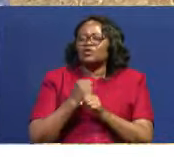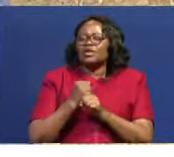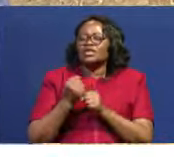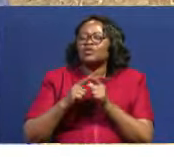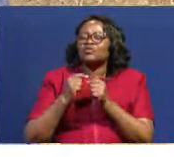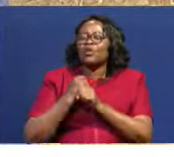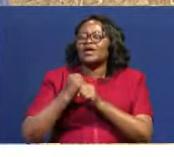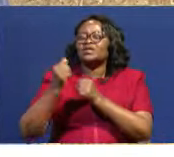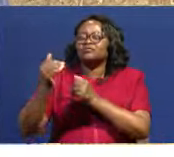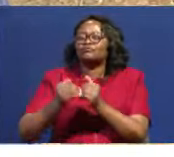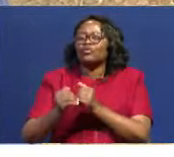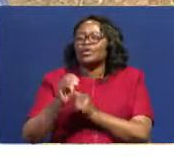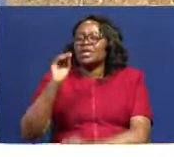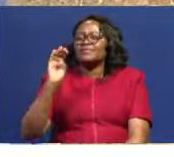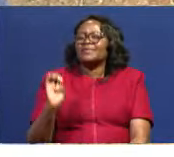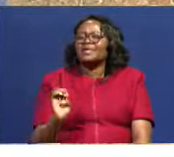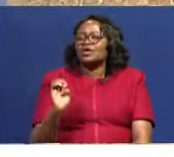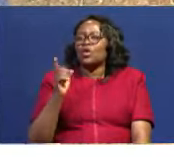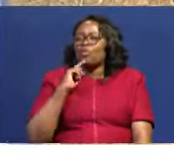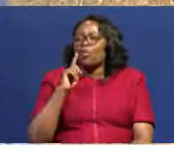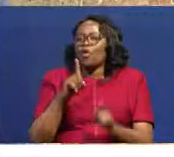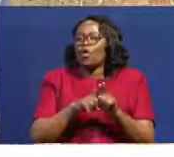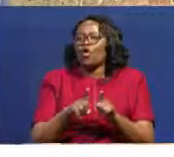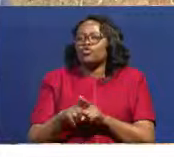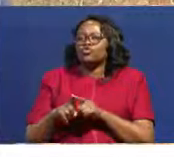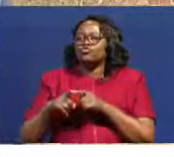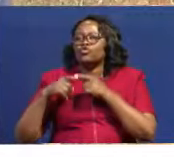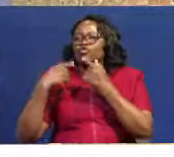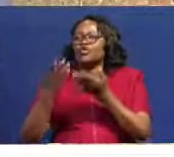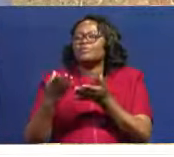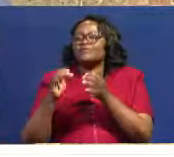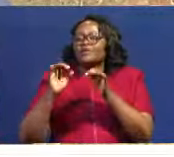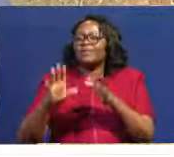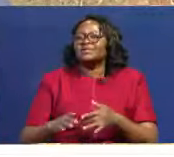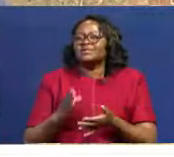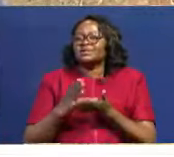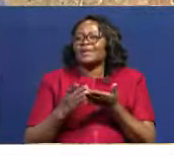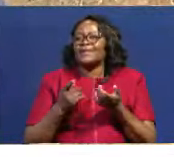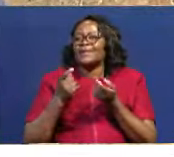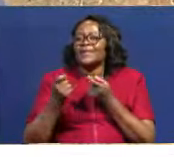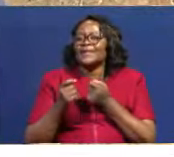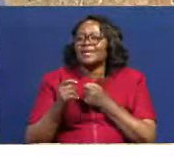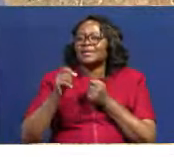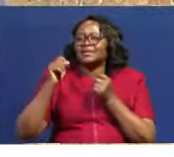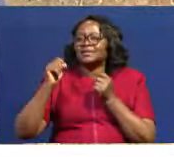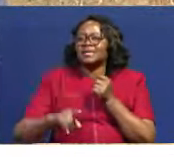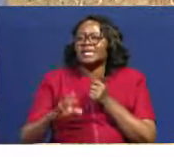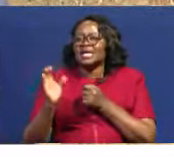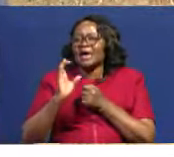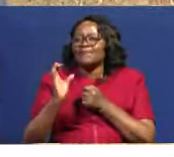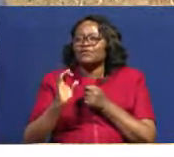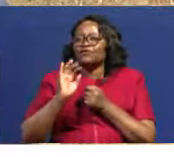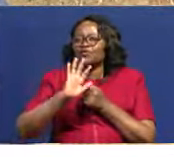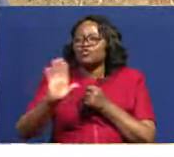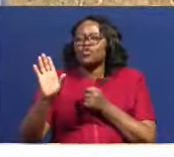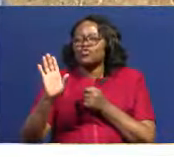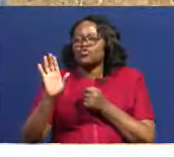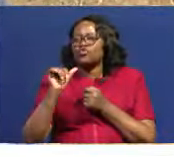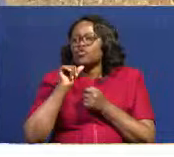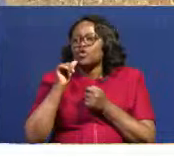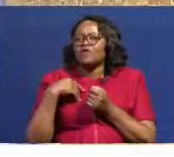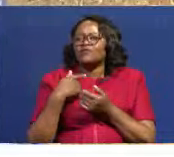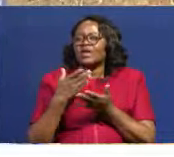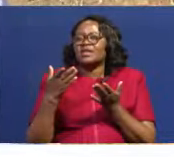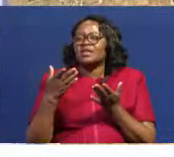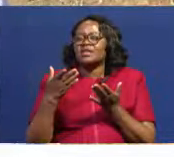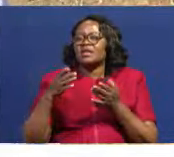the SME, State Department of SME, who are also going to be giving farmers some little seed capital of those who don't have enough